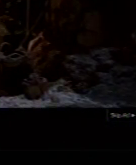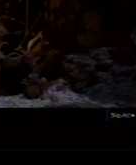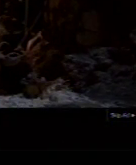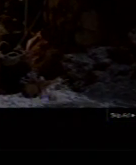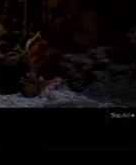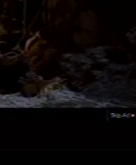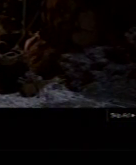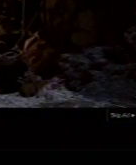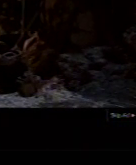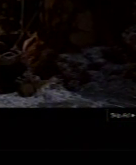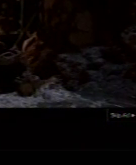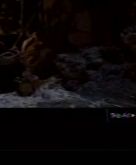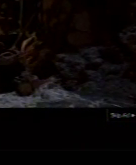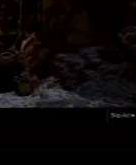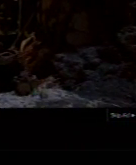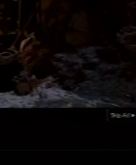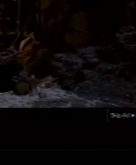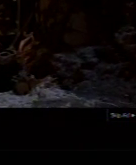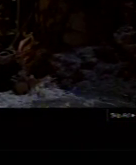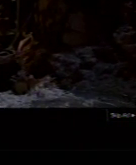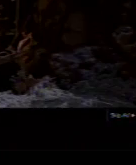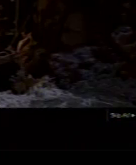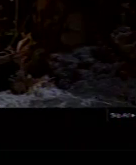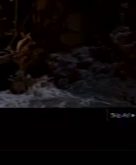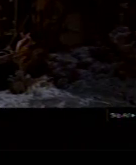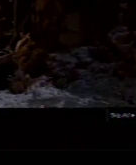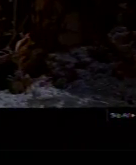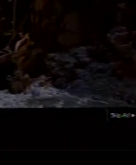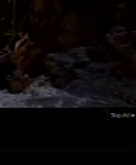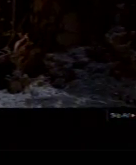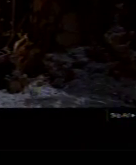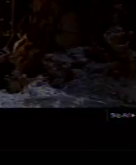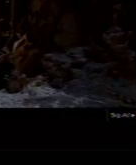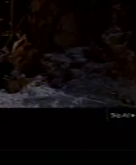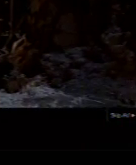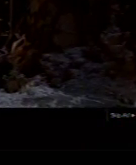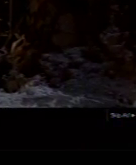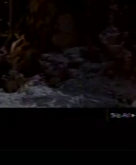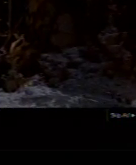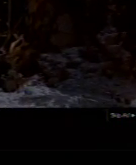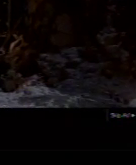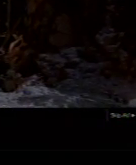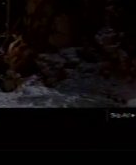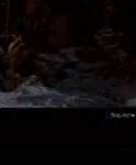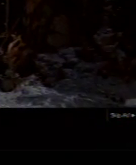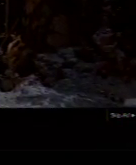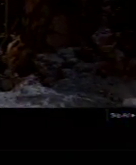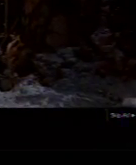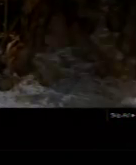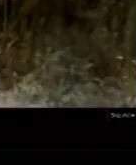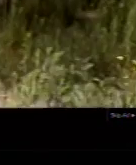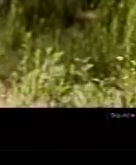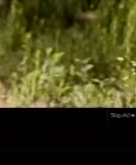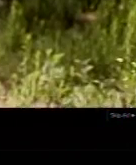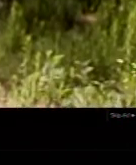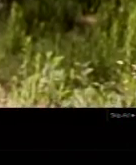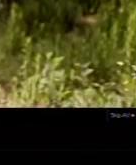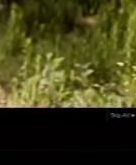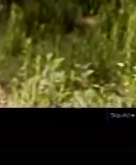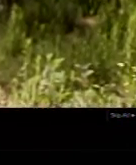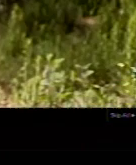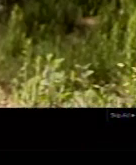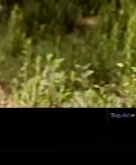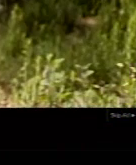Though many years have gone by, and that stable in Bethlehem is long gone, we need